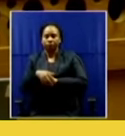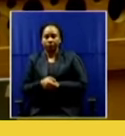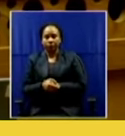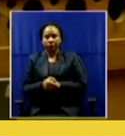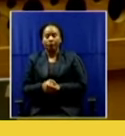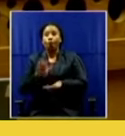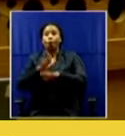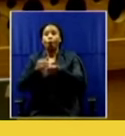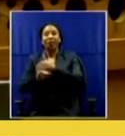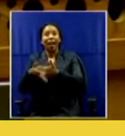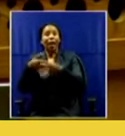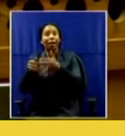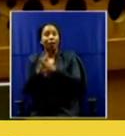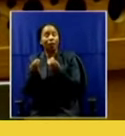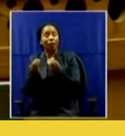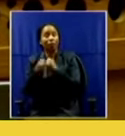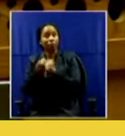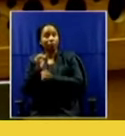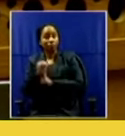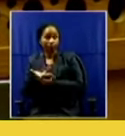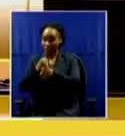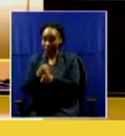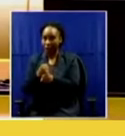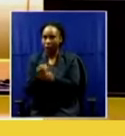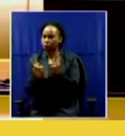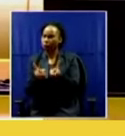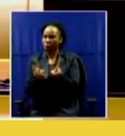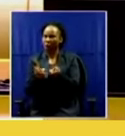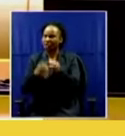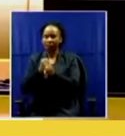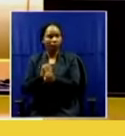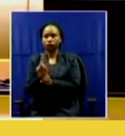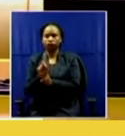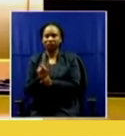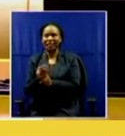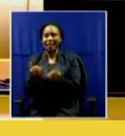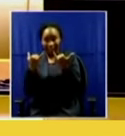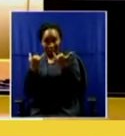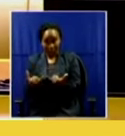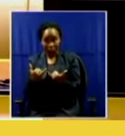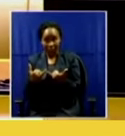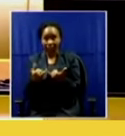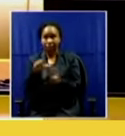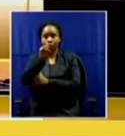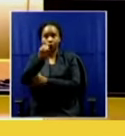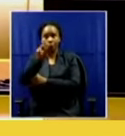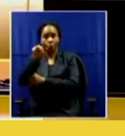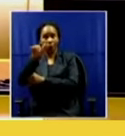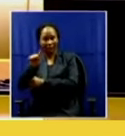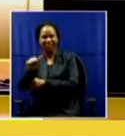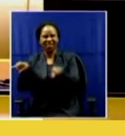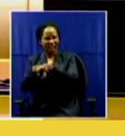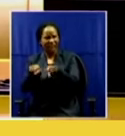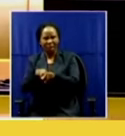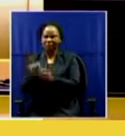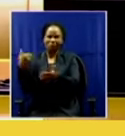frontline healthcare workers after it was found to falter against the strain of the virus dominant in the country. In an address to